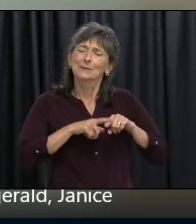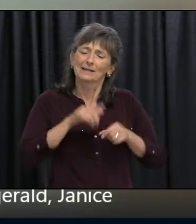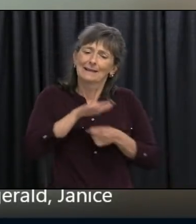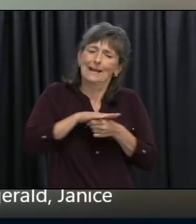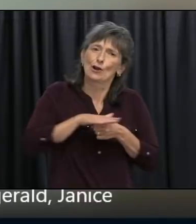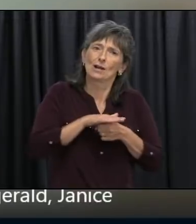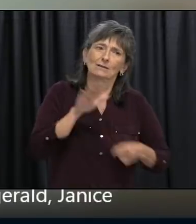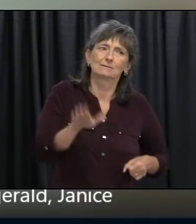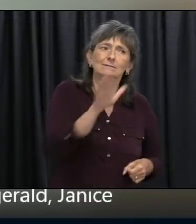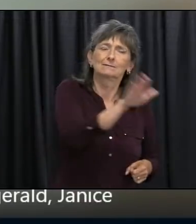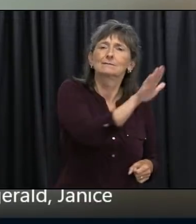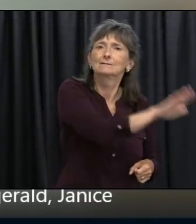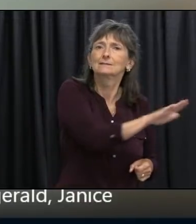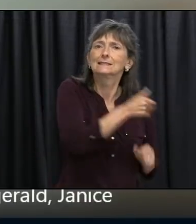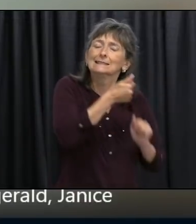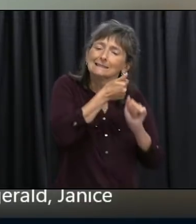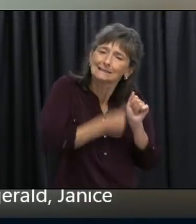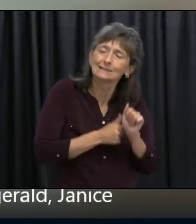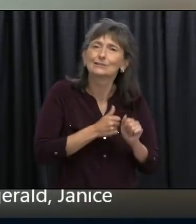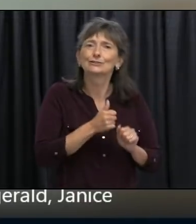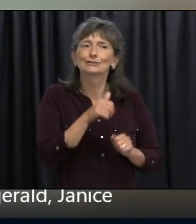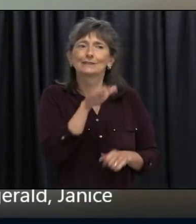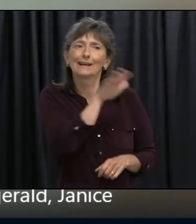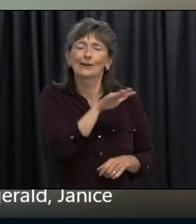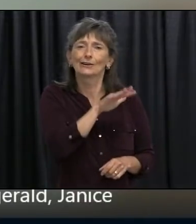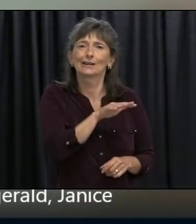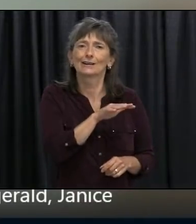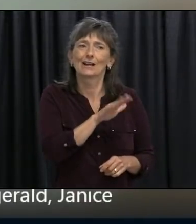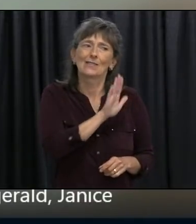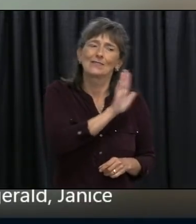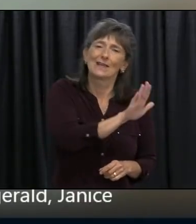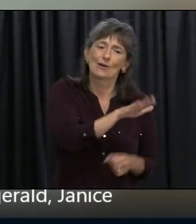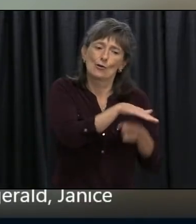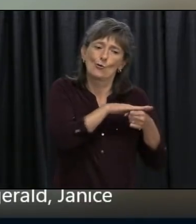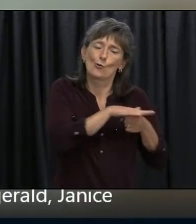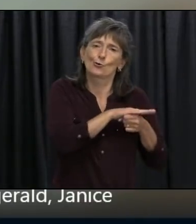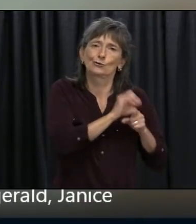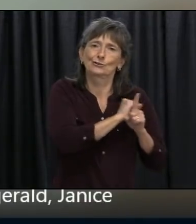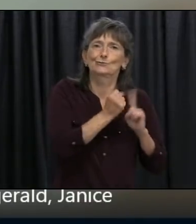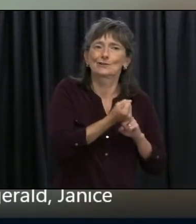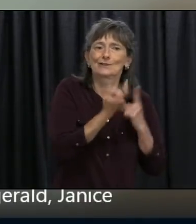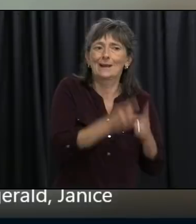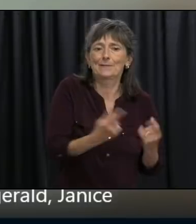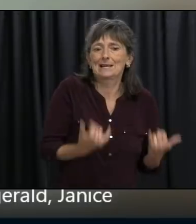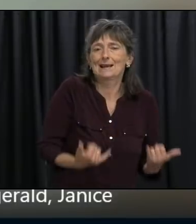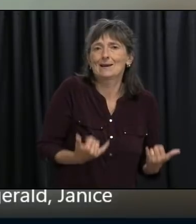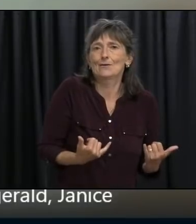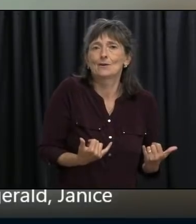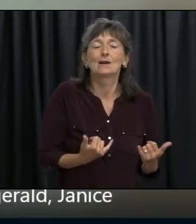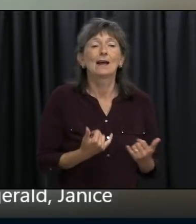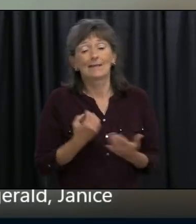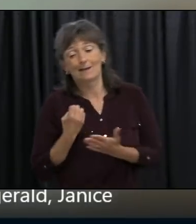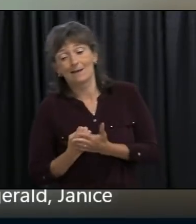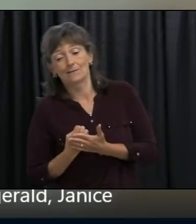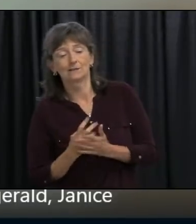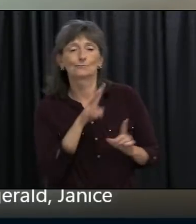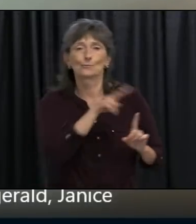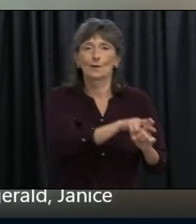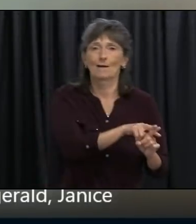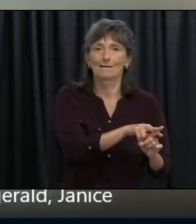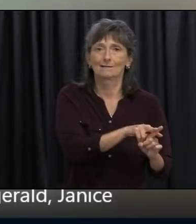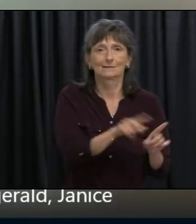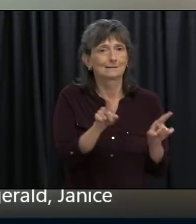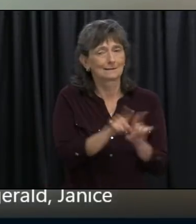that has to do with each jurisdiction looking at their local context and applying the best evidence to their local